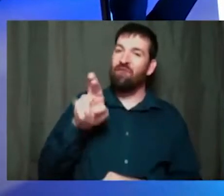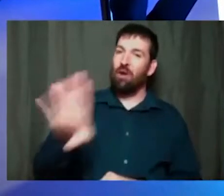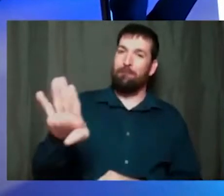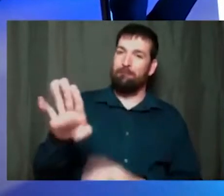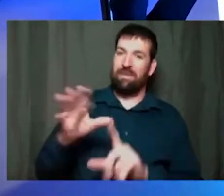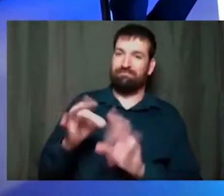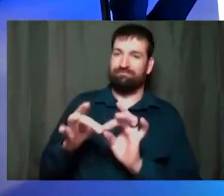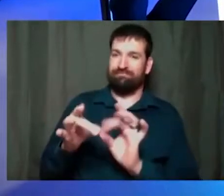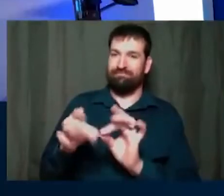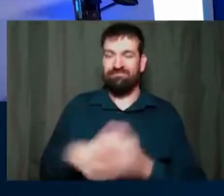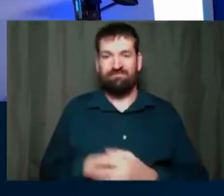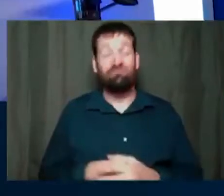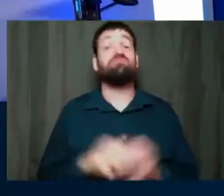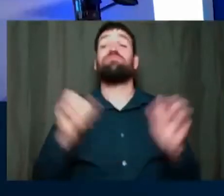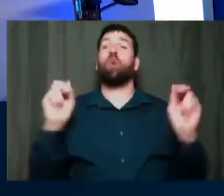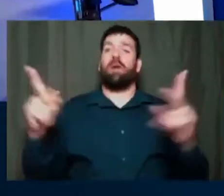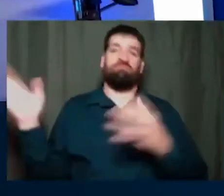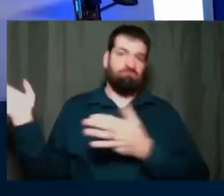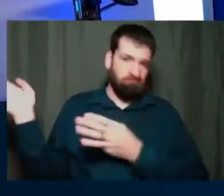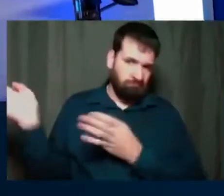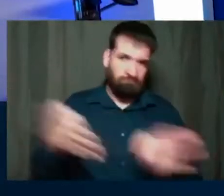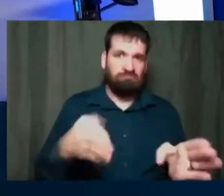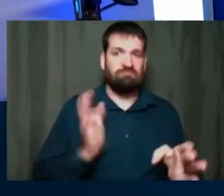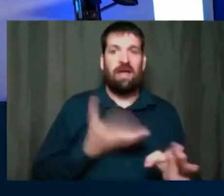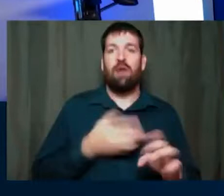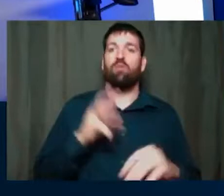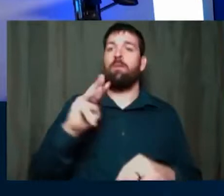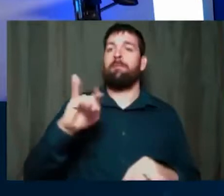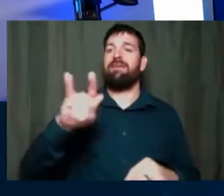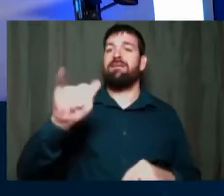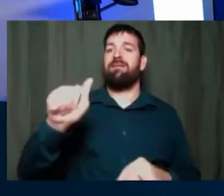actual term. Okay, let's get to our reporter questions. Any on the line today?